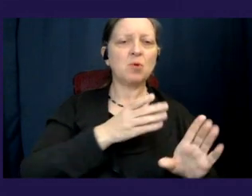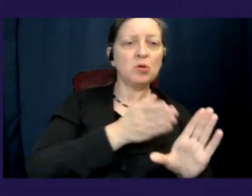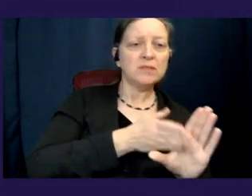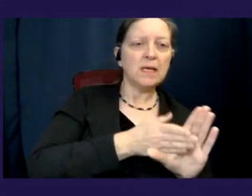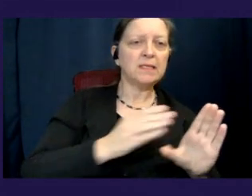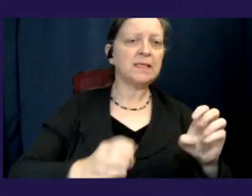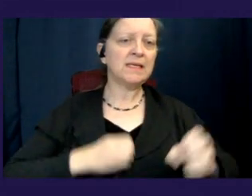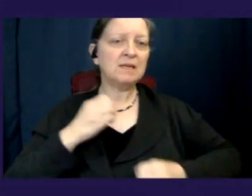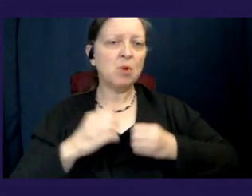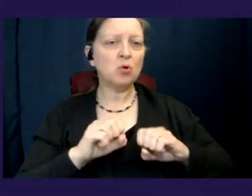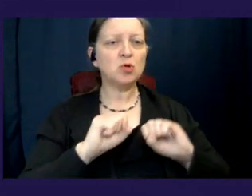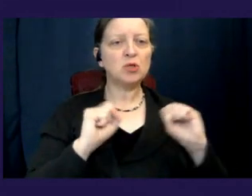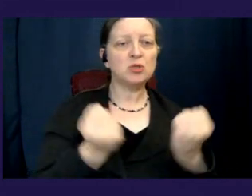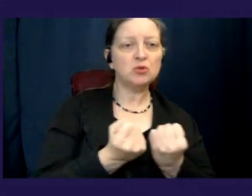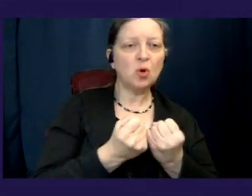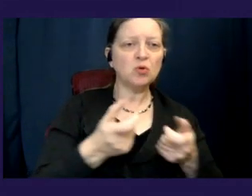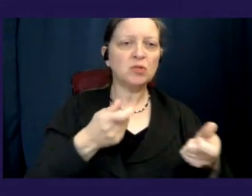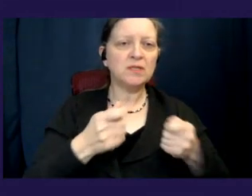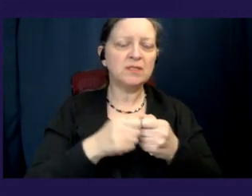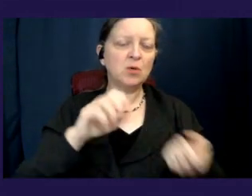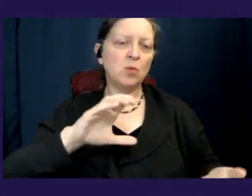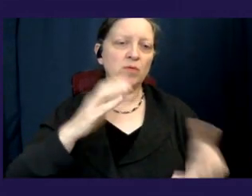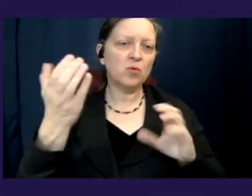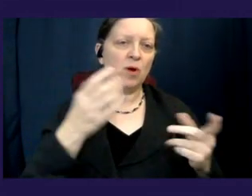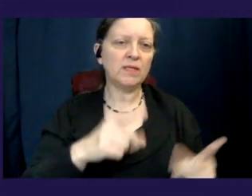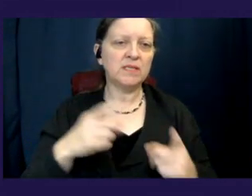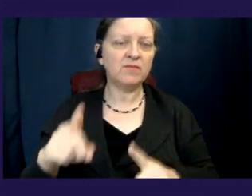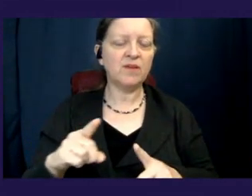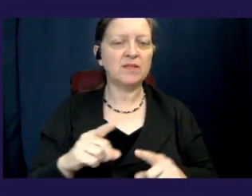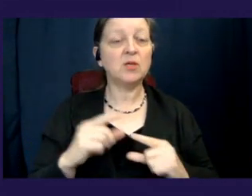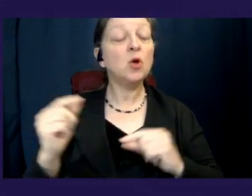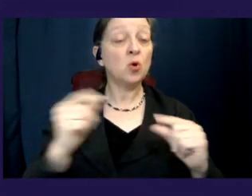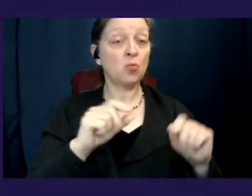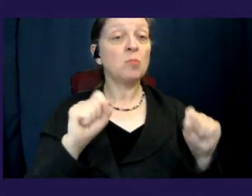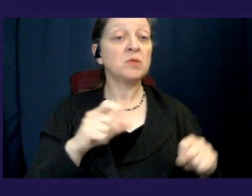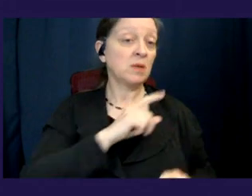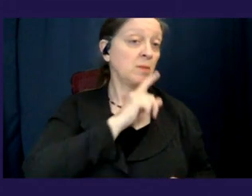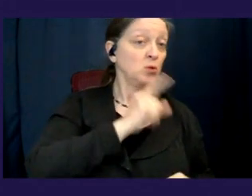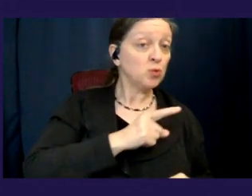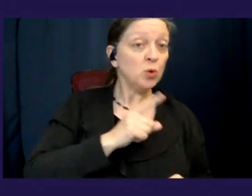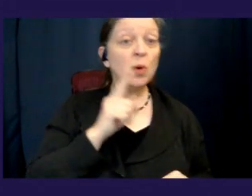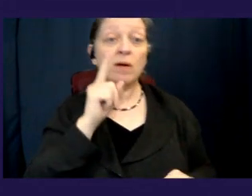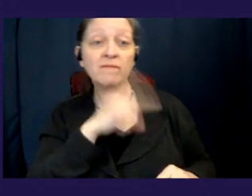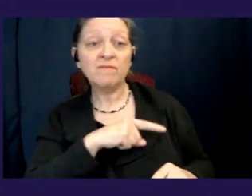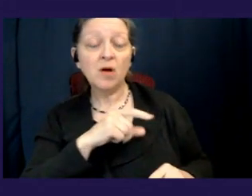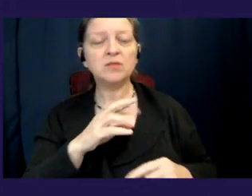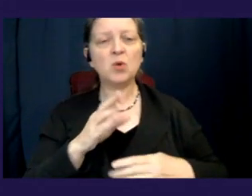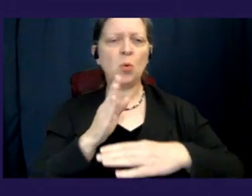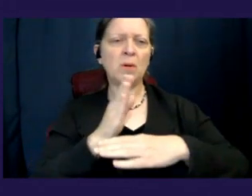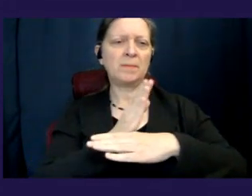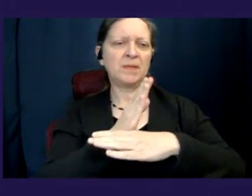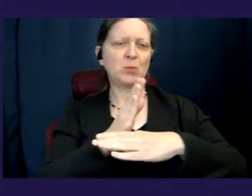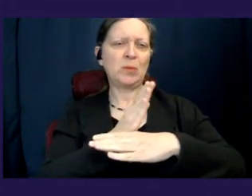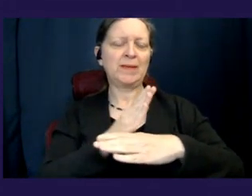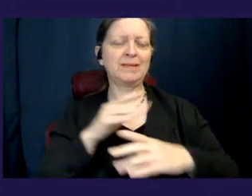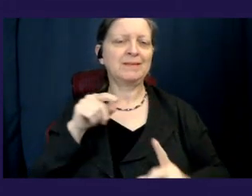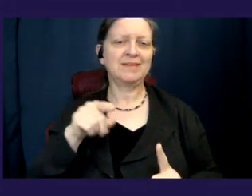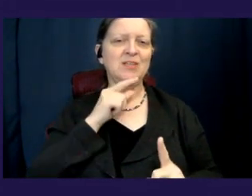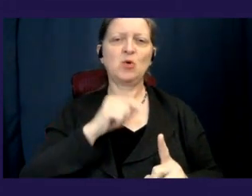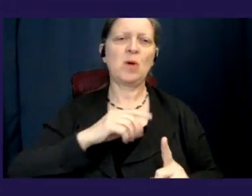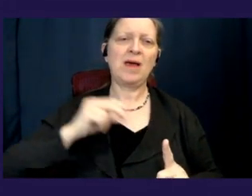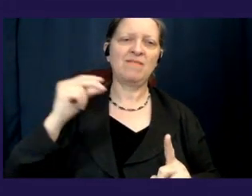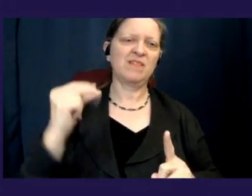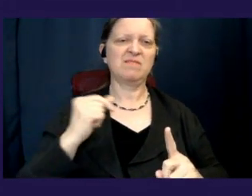rumors can turn out to be true or false or somewhere in between. And so they don't necessarily have instantly the stigma of being